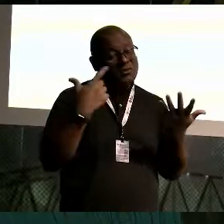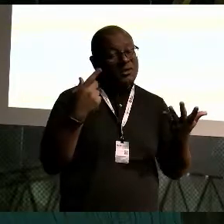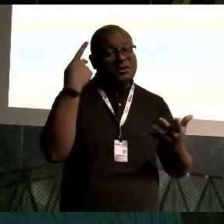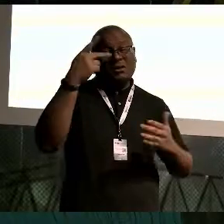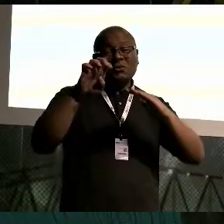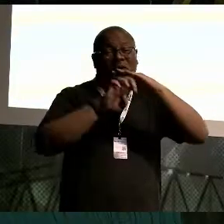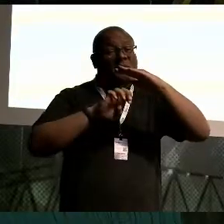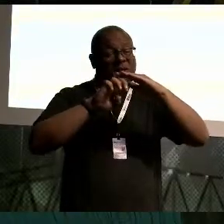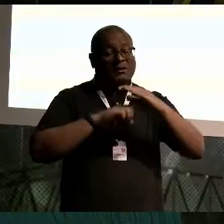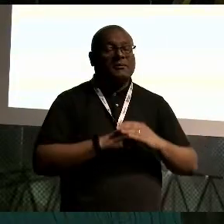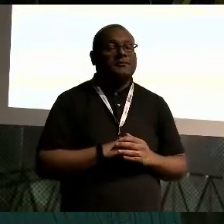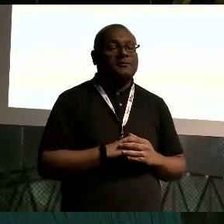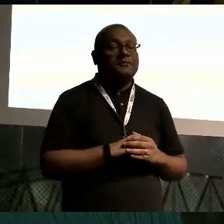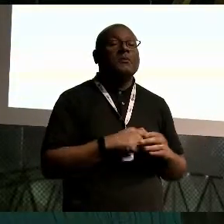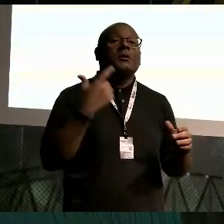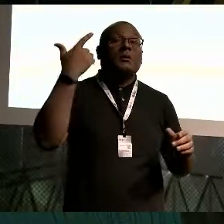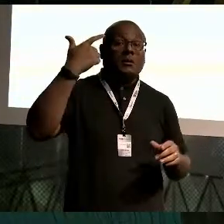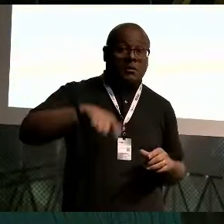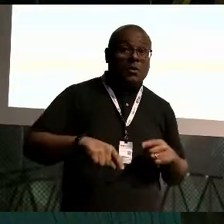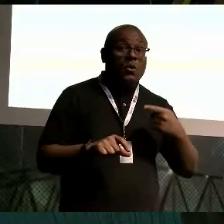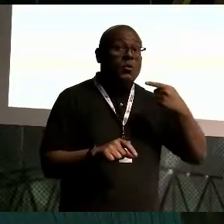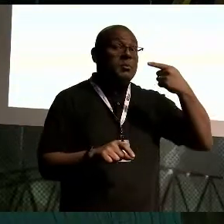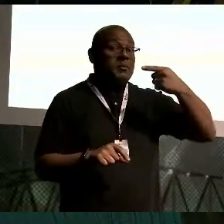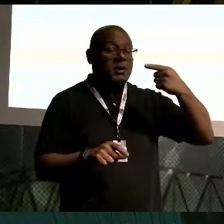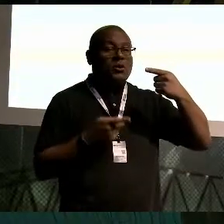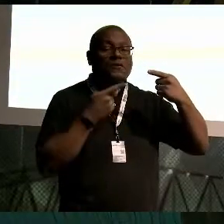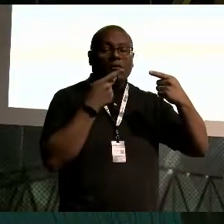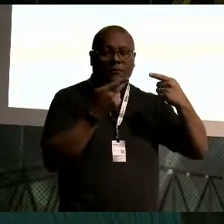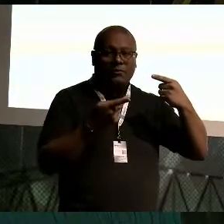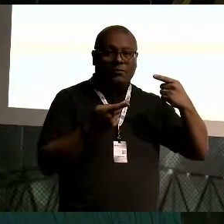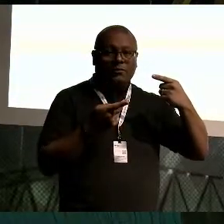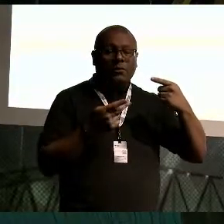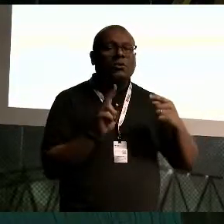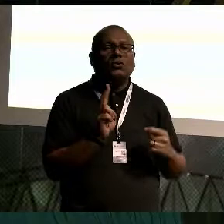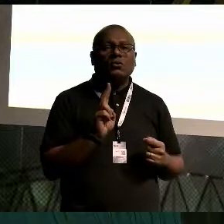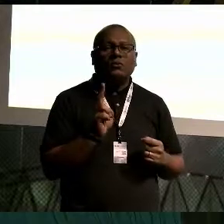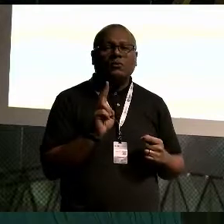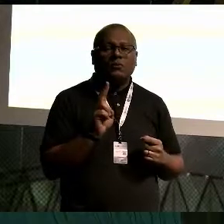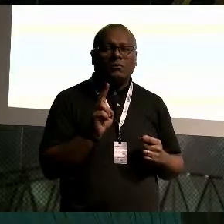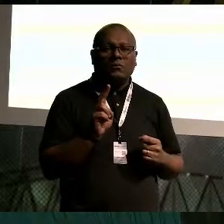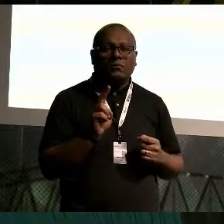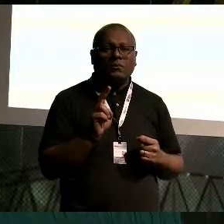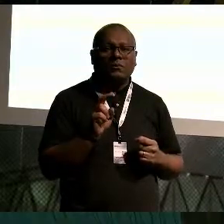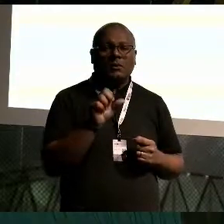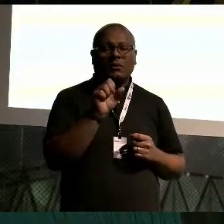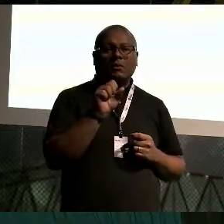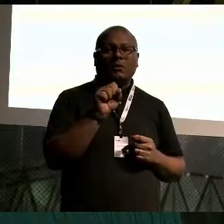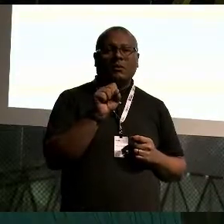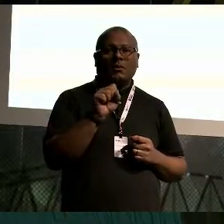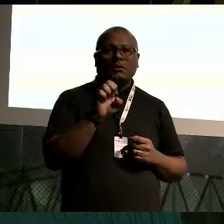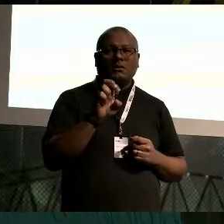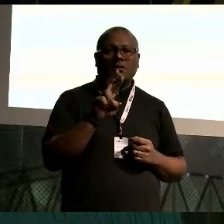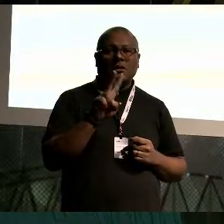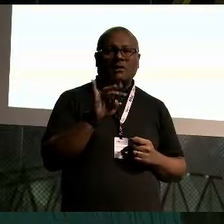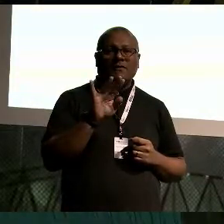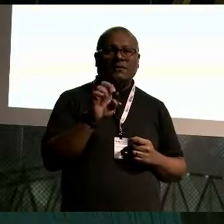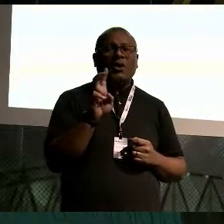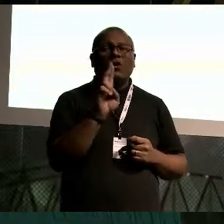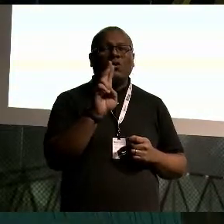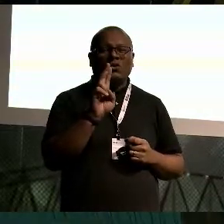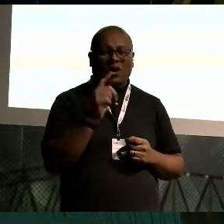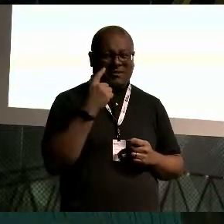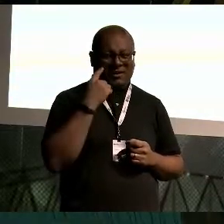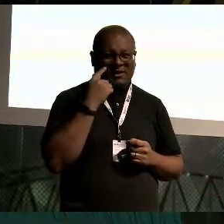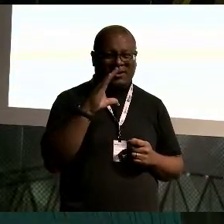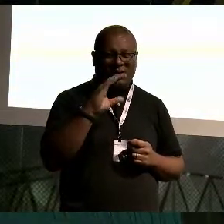your microservices. And the first one that I want to talk about is what I call service-to-service calls. So let's